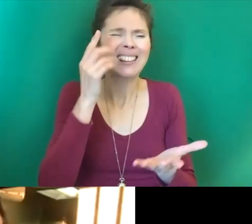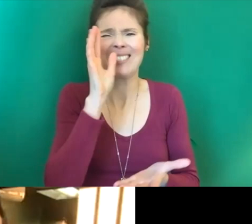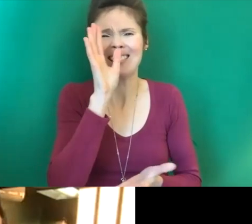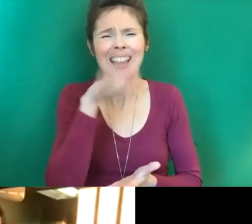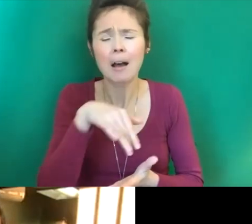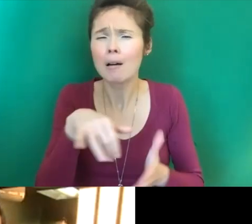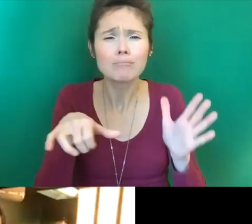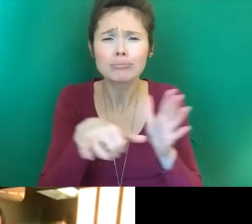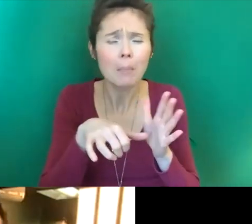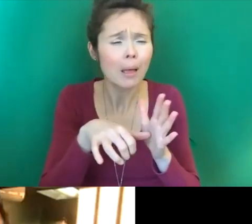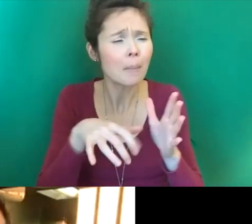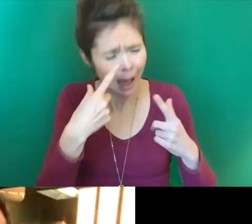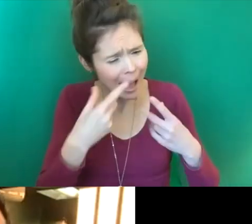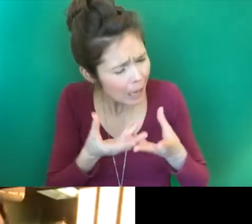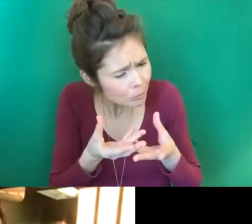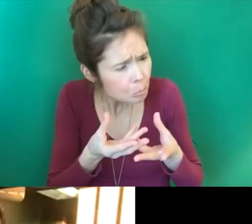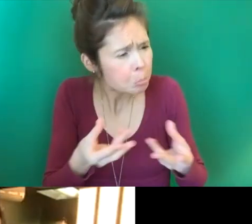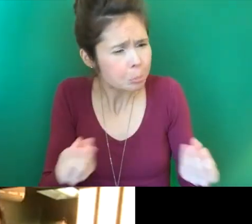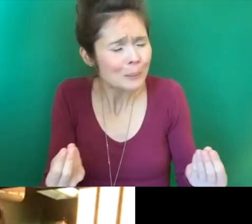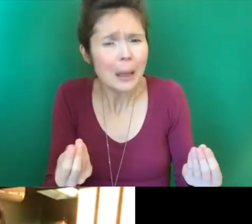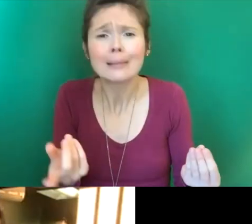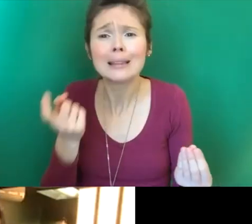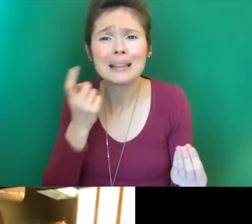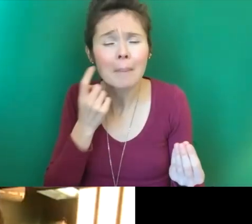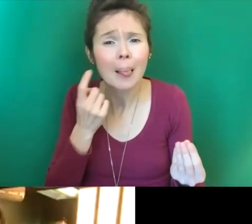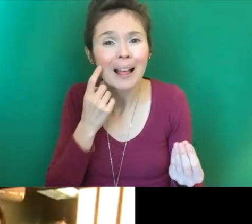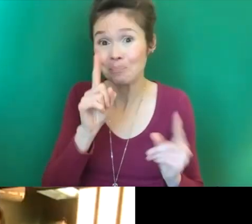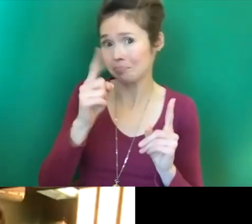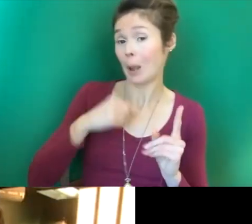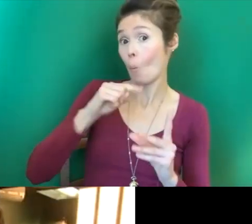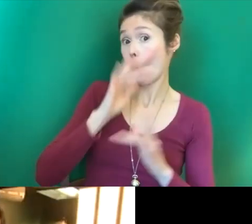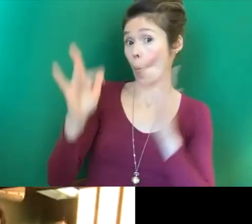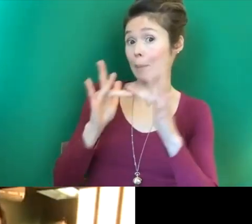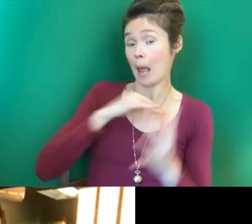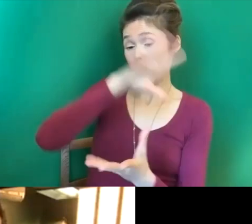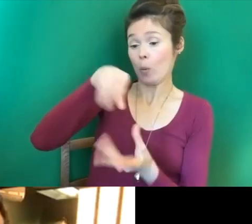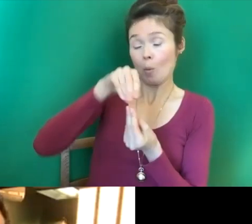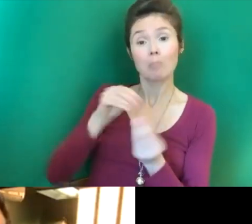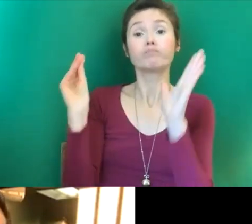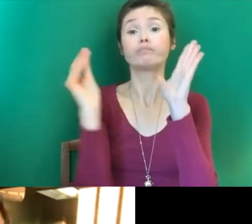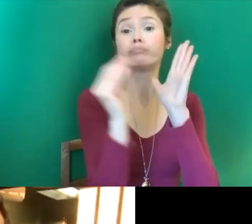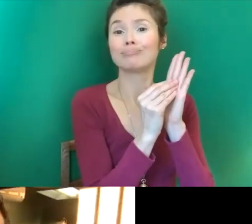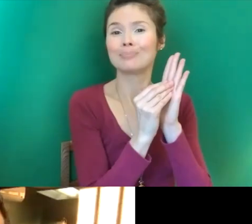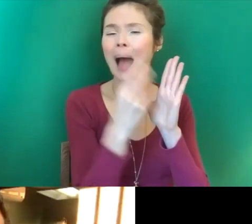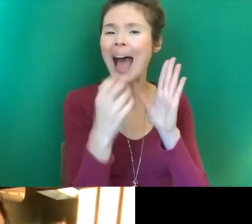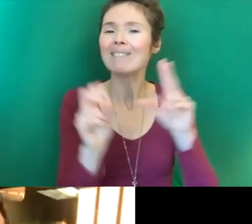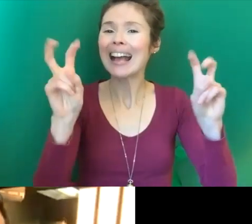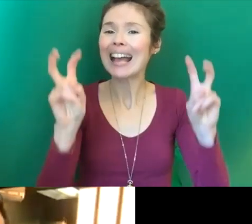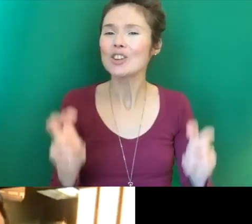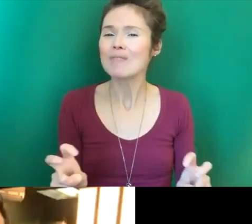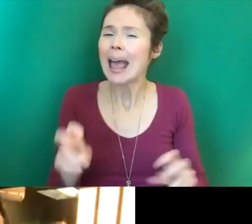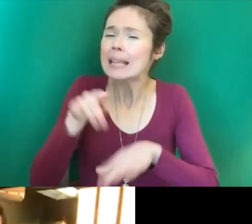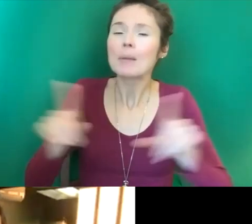conversations, I've sort of summarized it, and I've put it together on my website now into categories, like a bit like an access